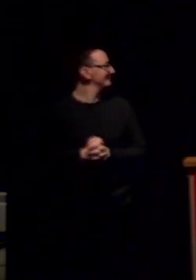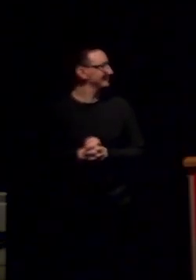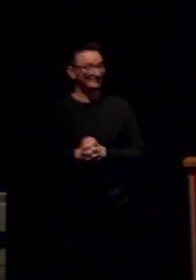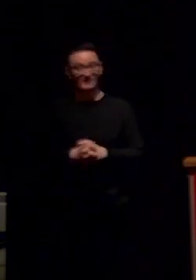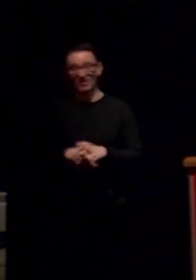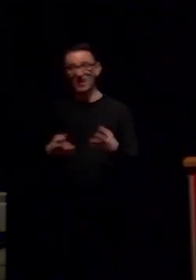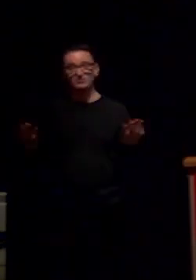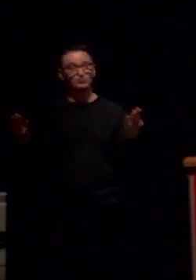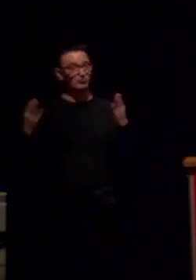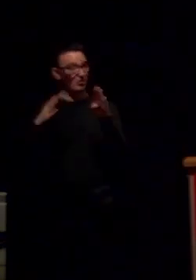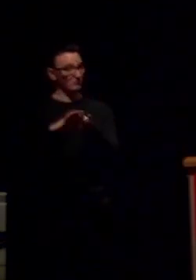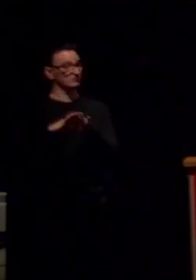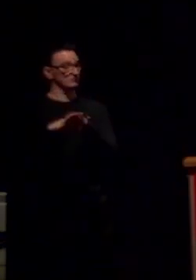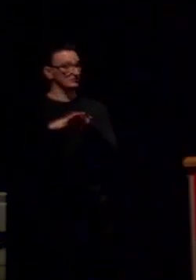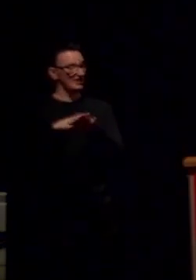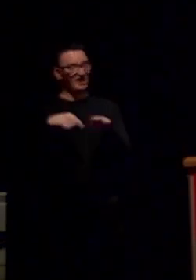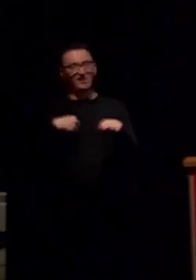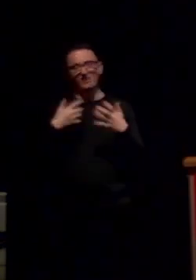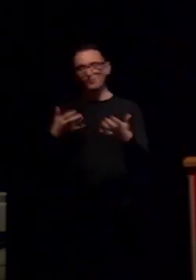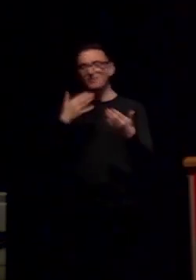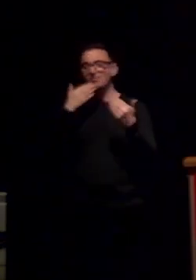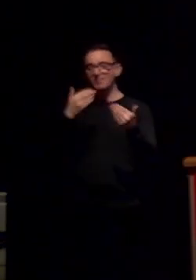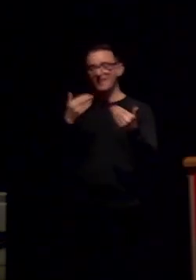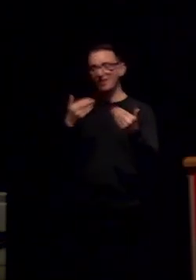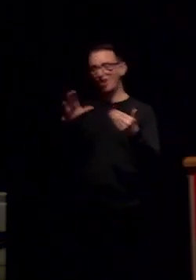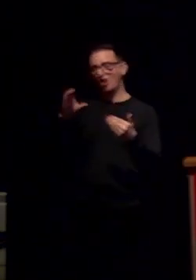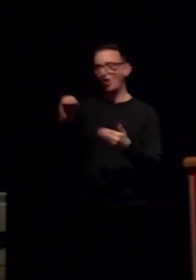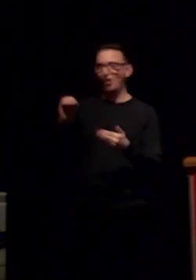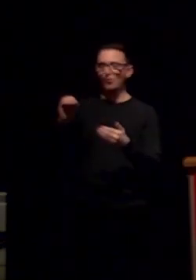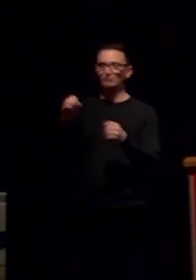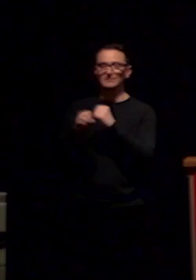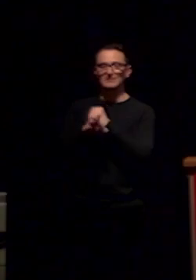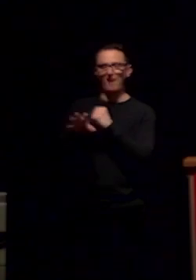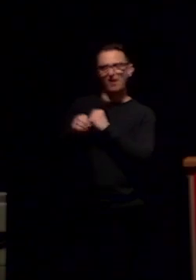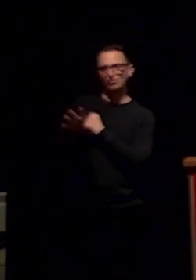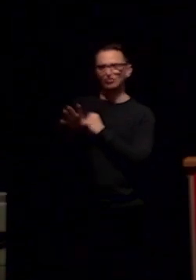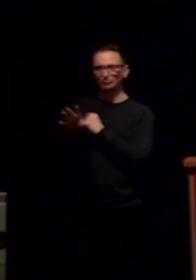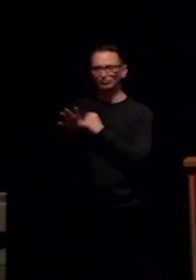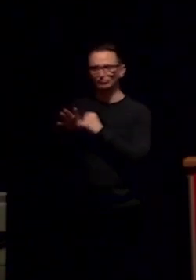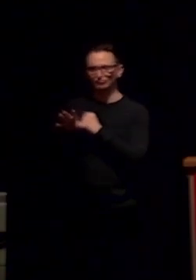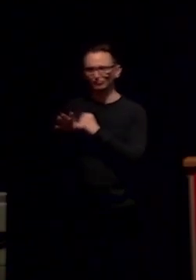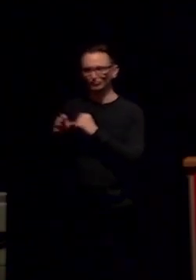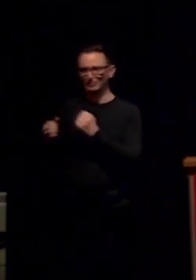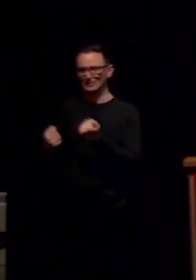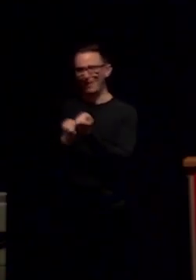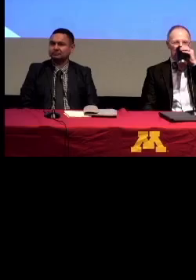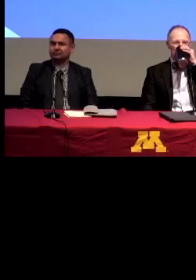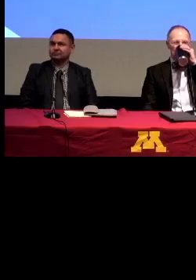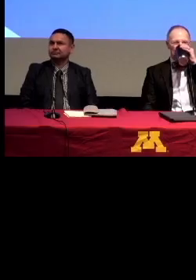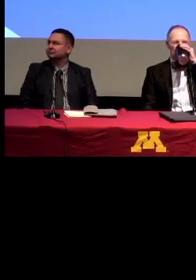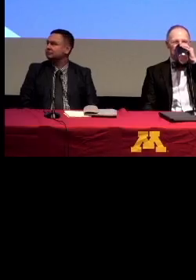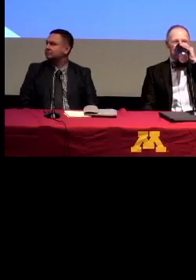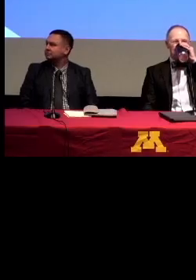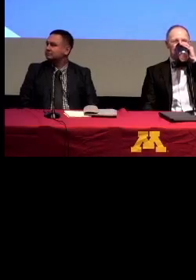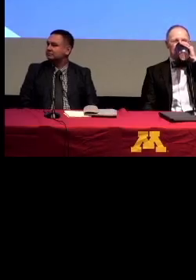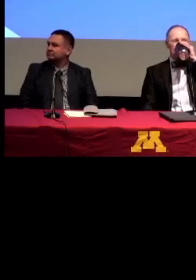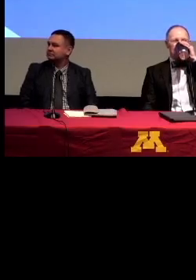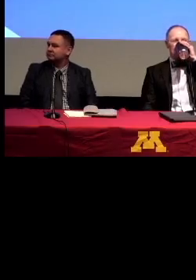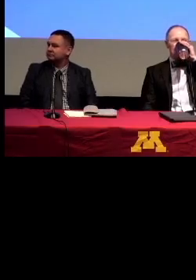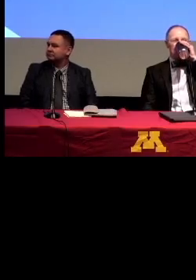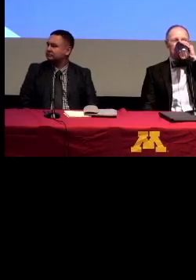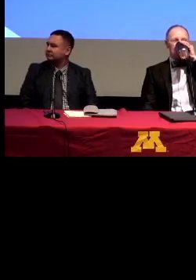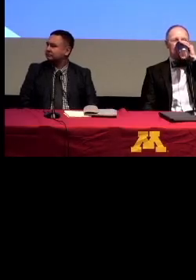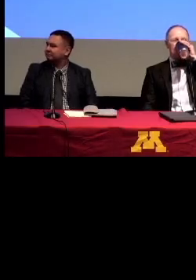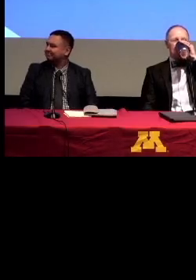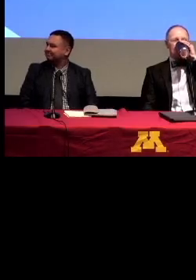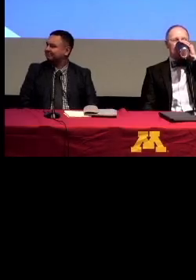As we're closing, I would like to thank our co-sponsors who are listed here, thank the Health Equity Work Group Planning Committee,